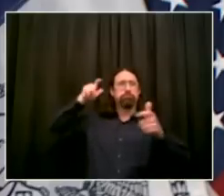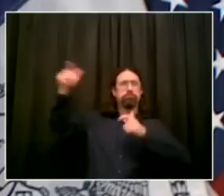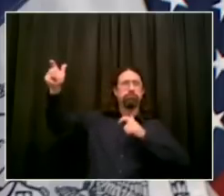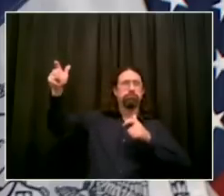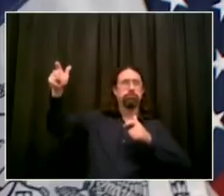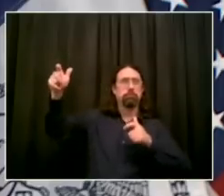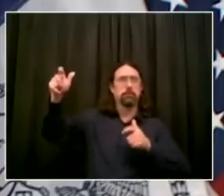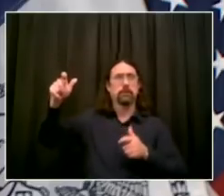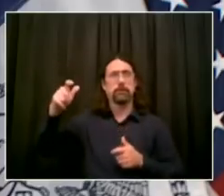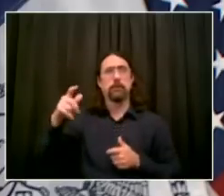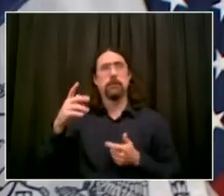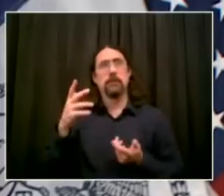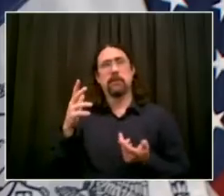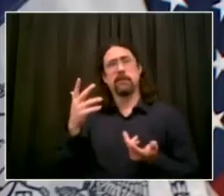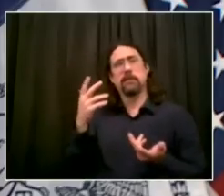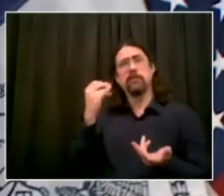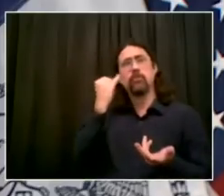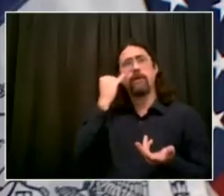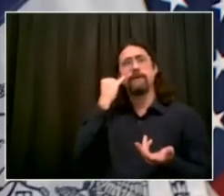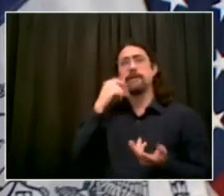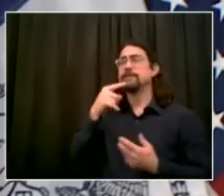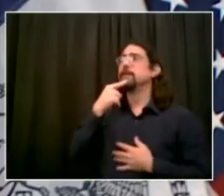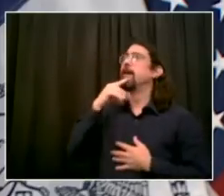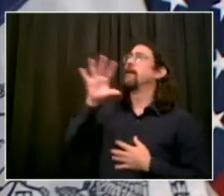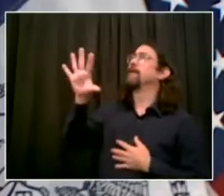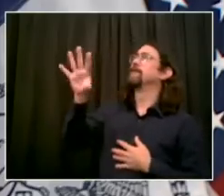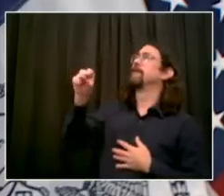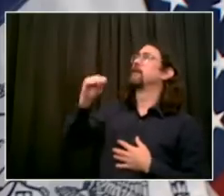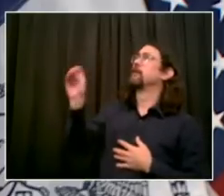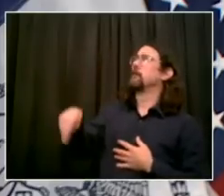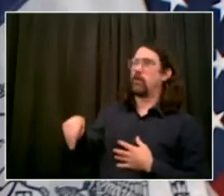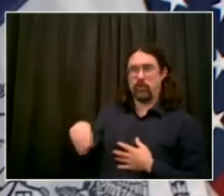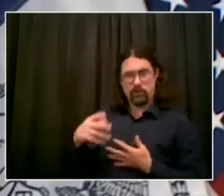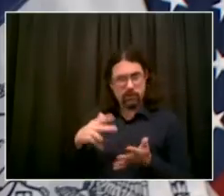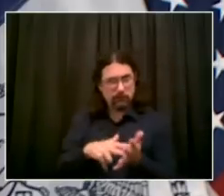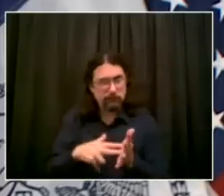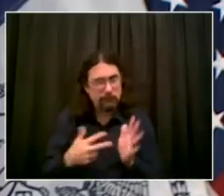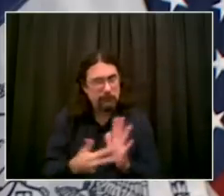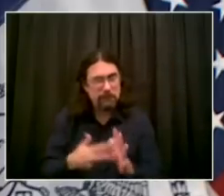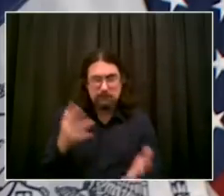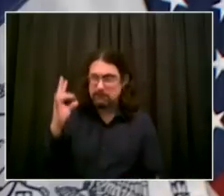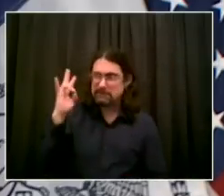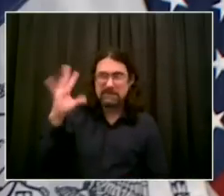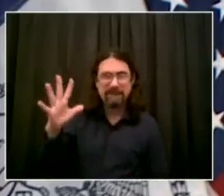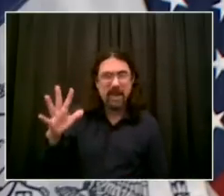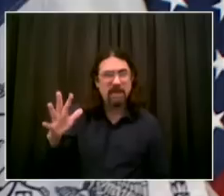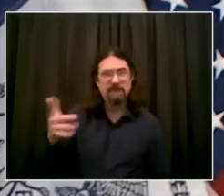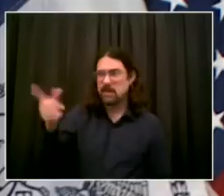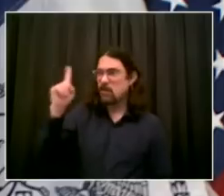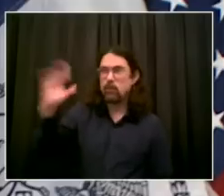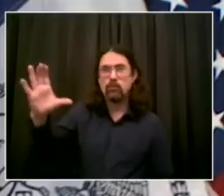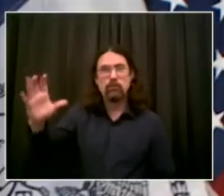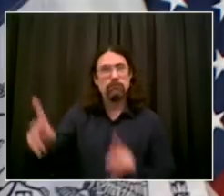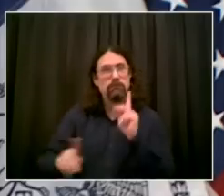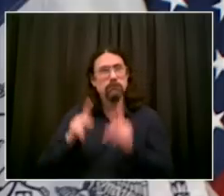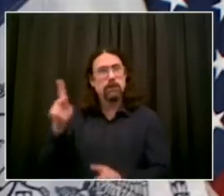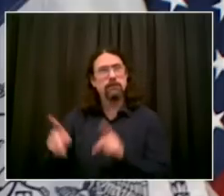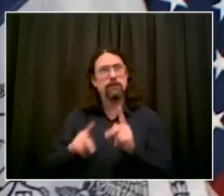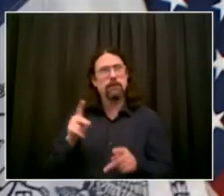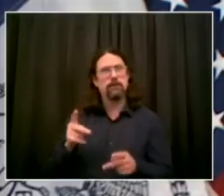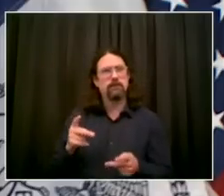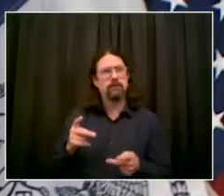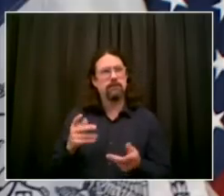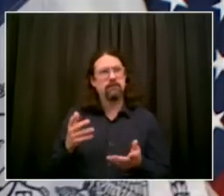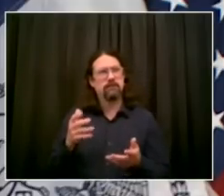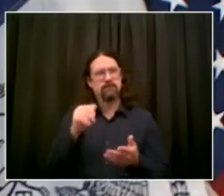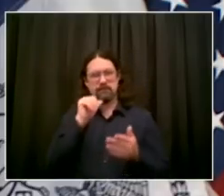how it determined these rules, but I want to affirm the underlying understanding that I have of the state's approach, which I agree with, which is we